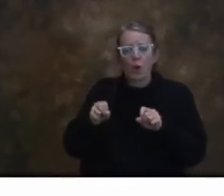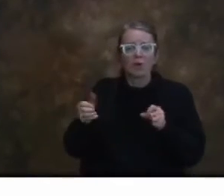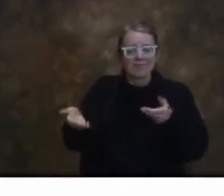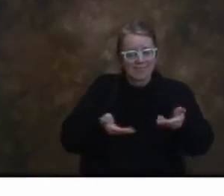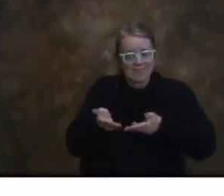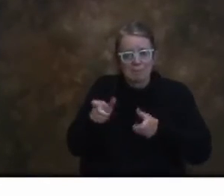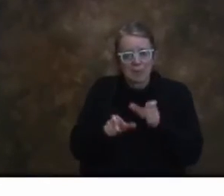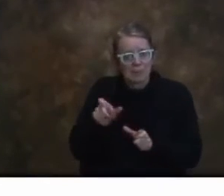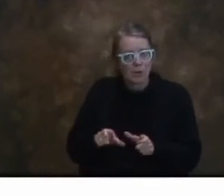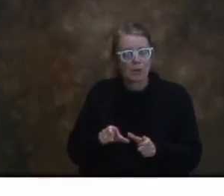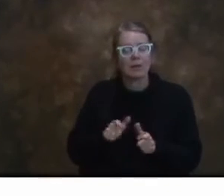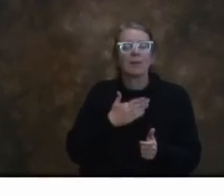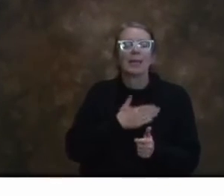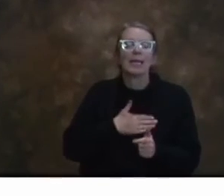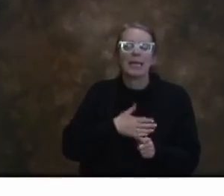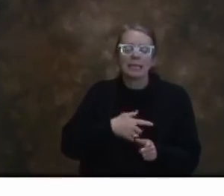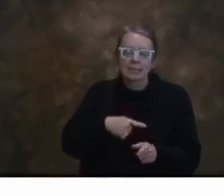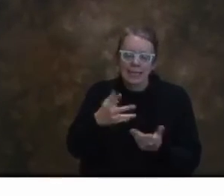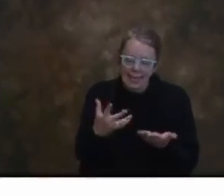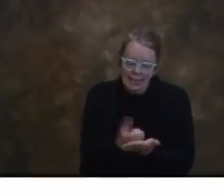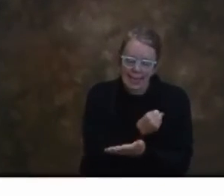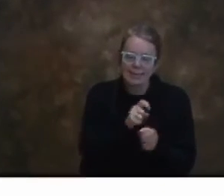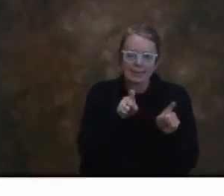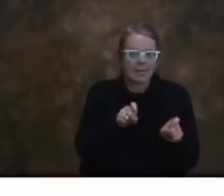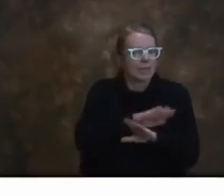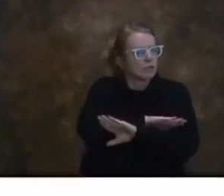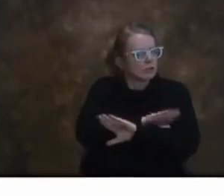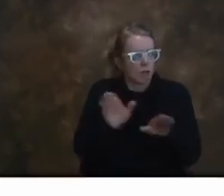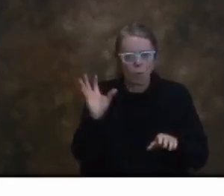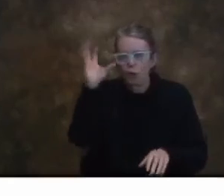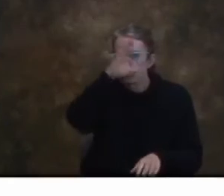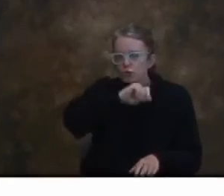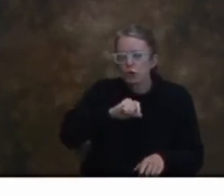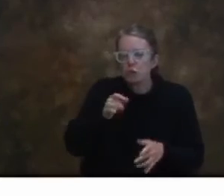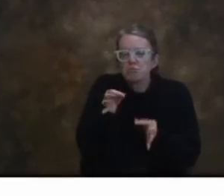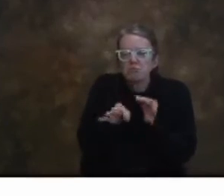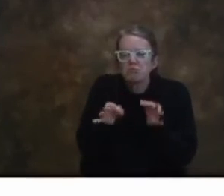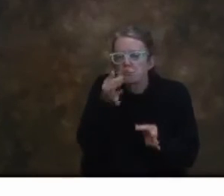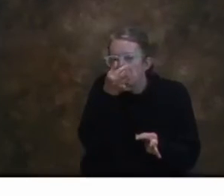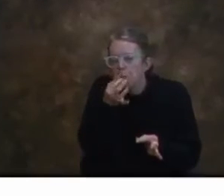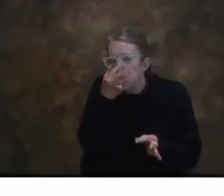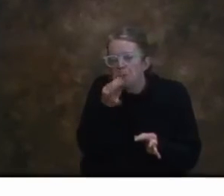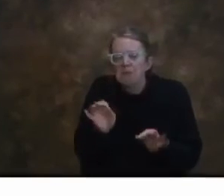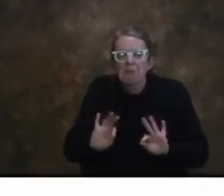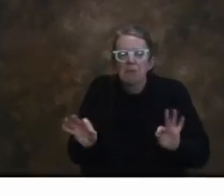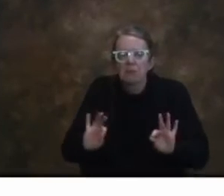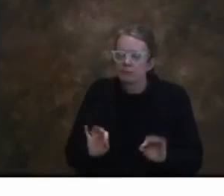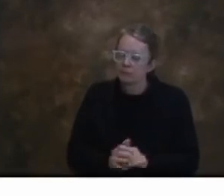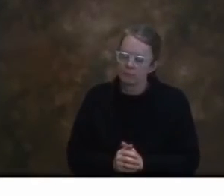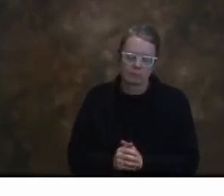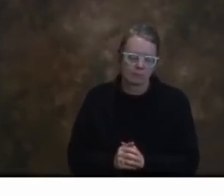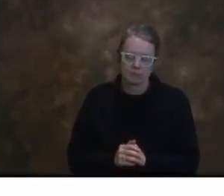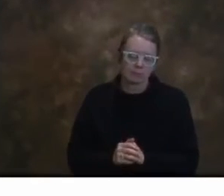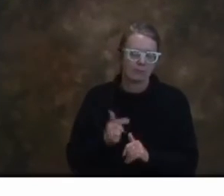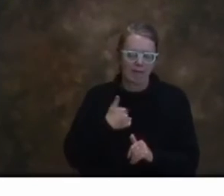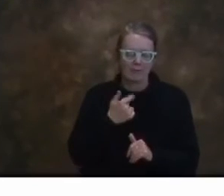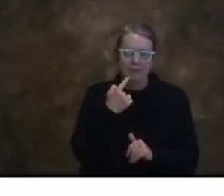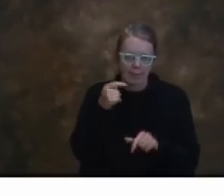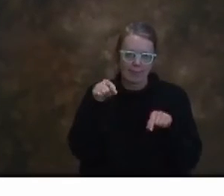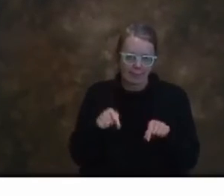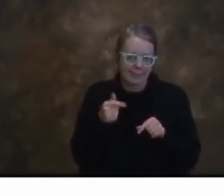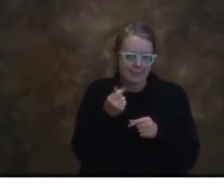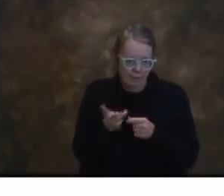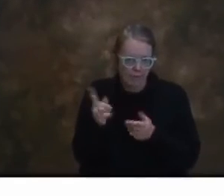cold. Right now, as I said for the last several weeks, the predominant thing that